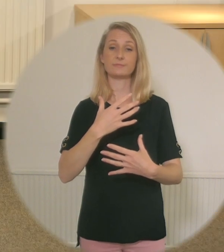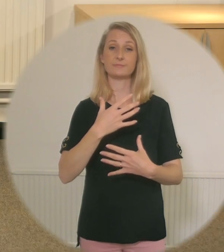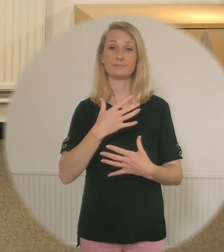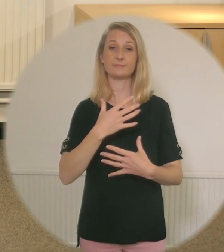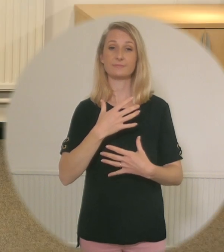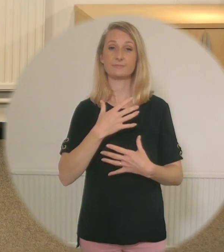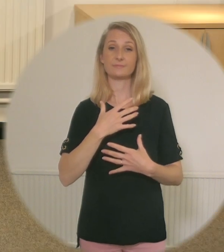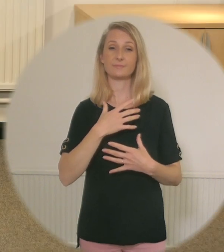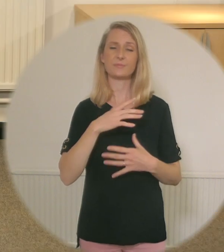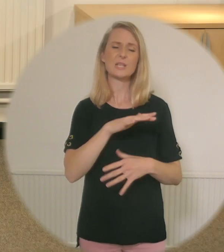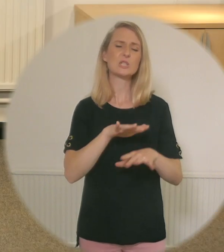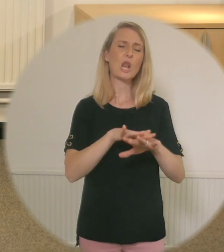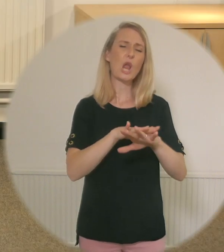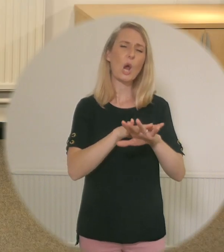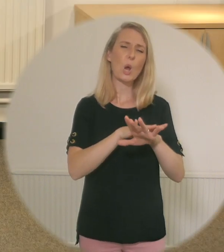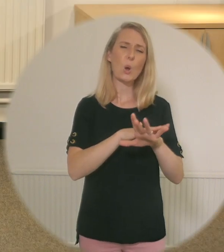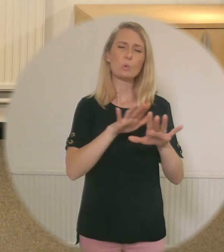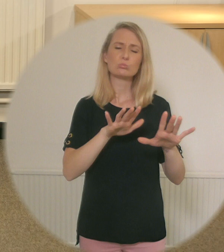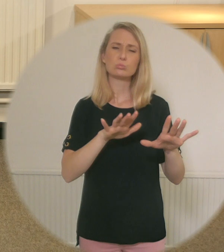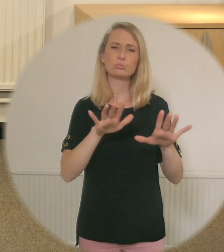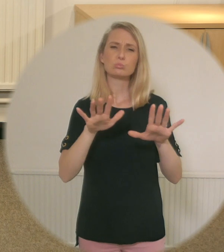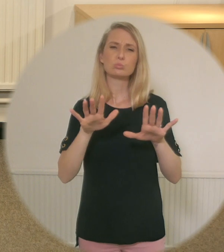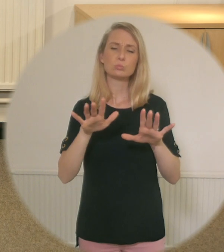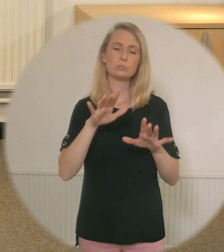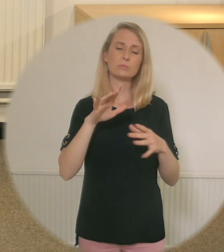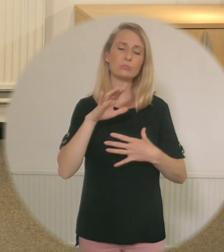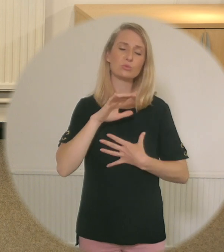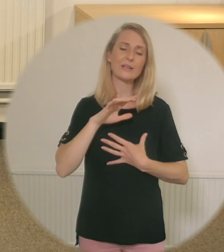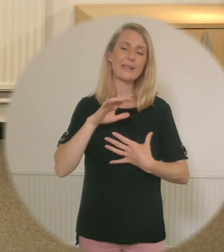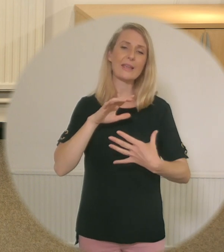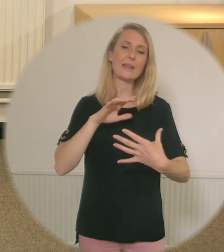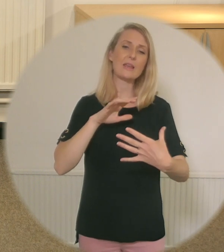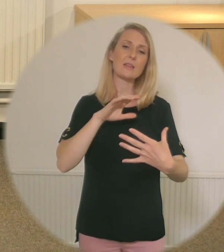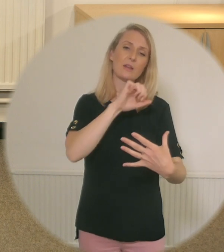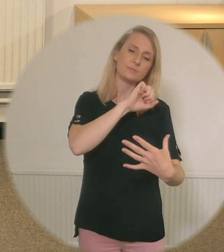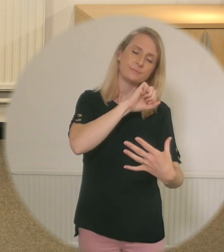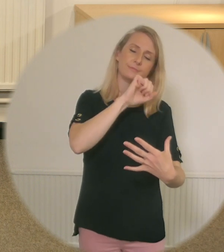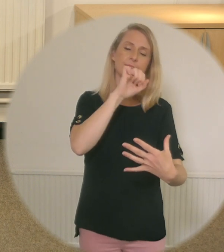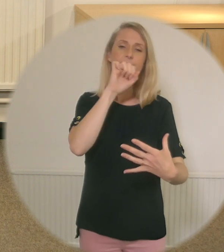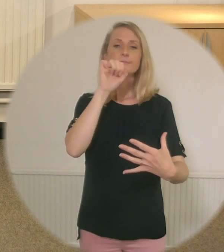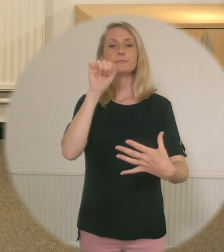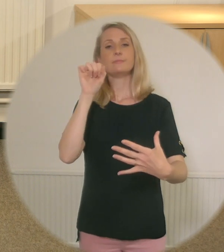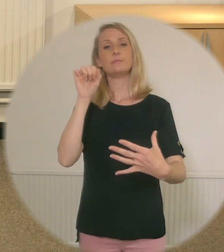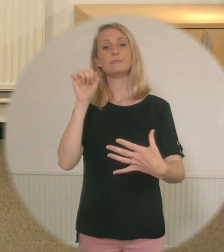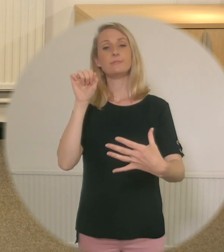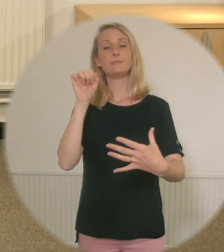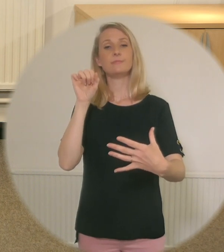And then slowly and gently, as you breathe in, lift the head back to center.